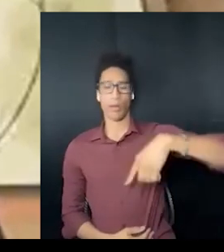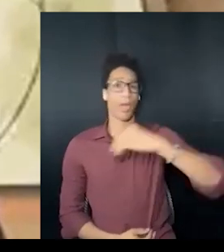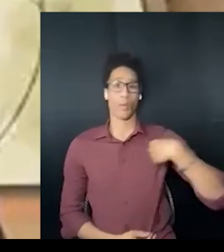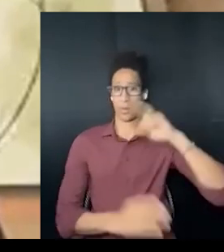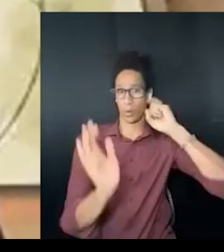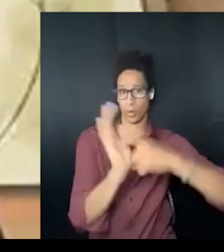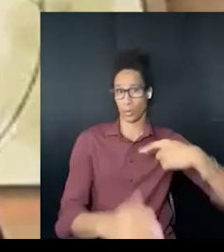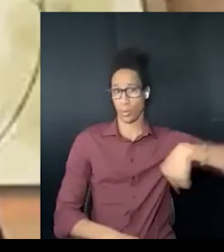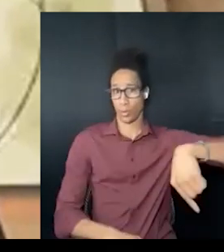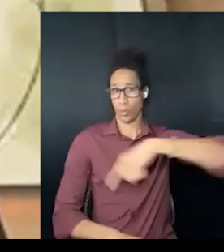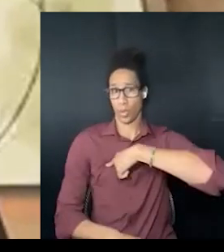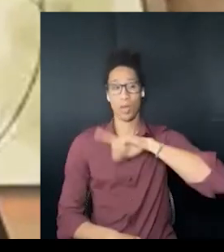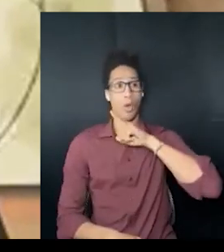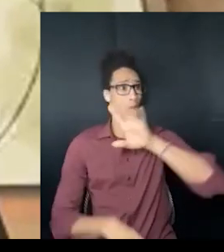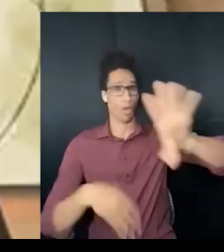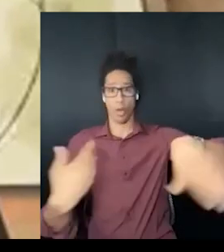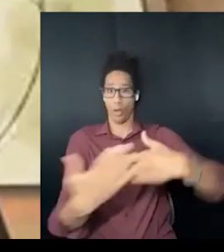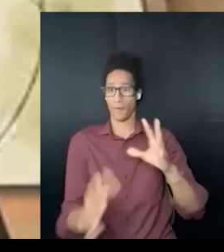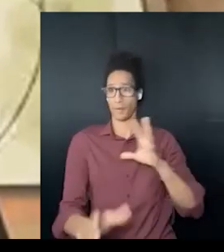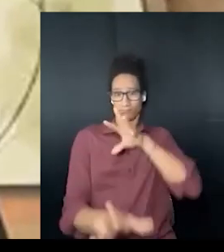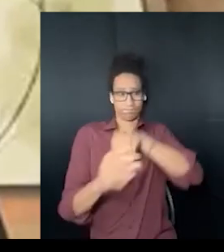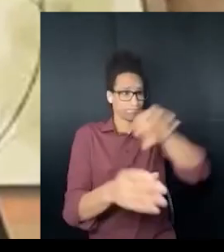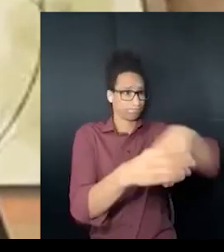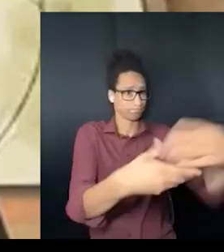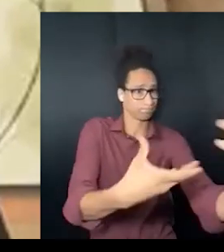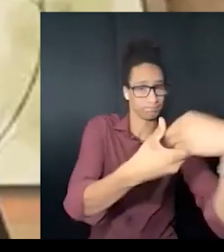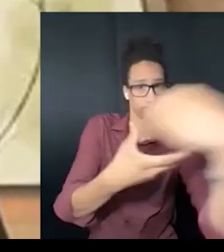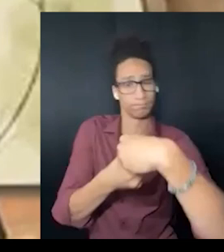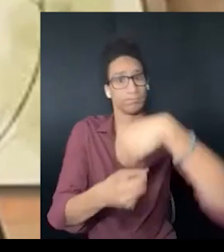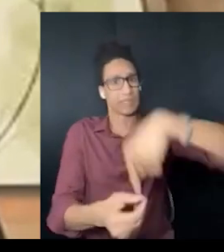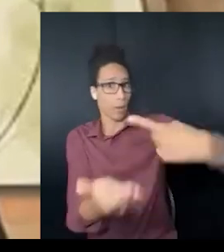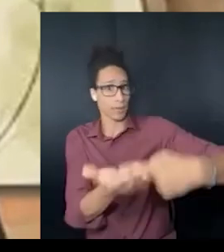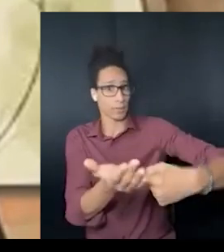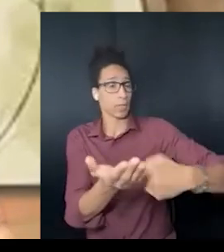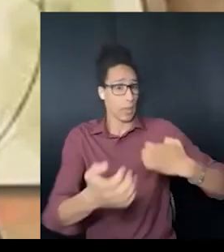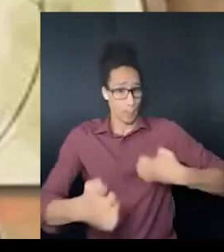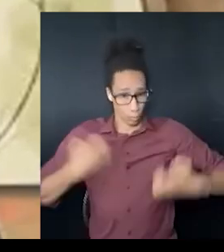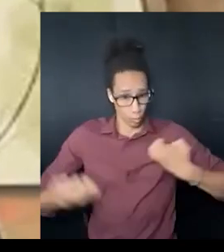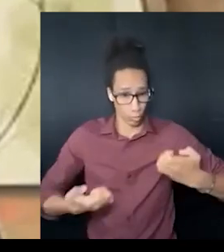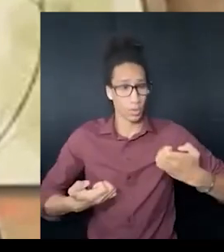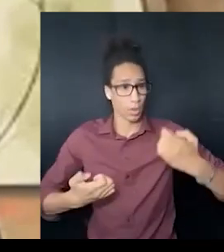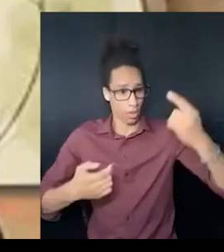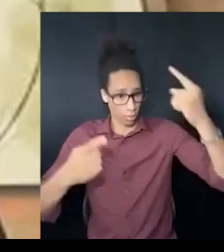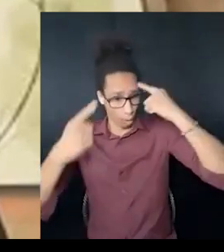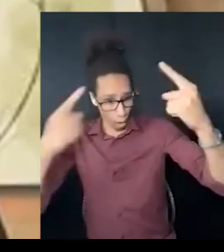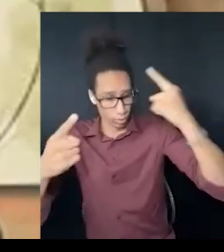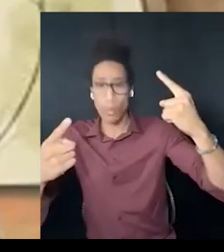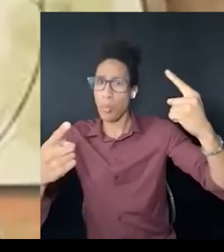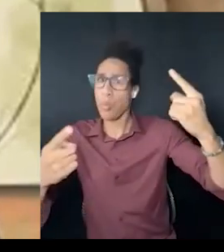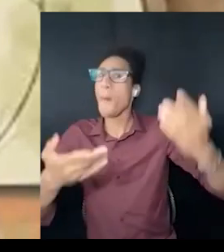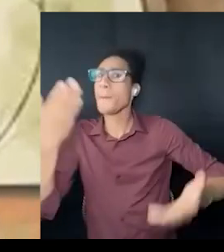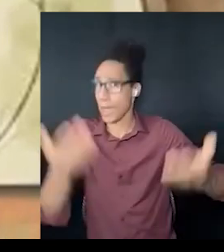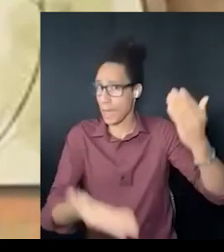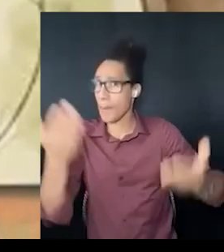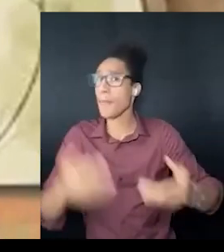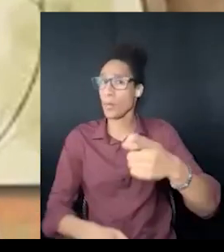this conversation together today, that emotions and thoughts are, may be triggered, that indeed